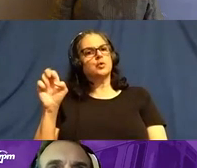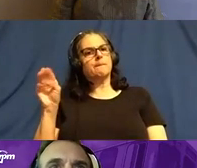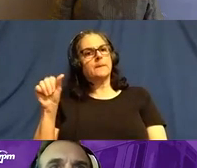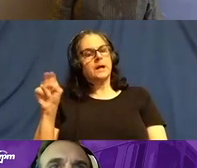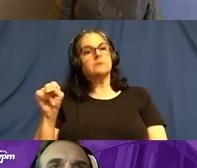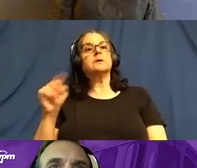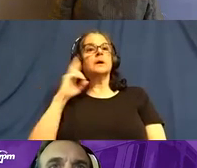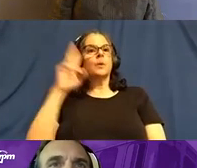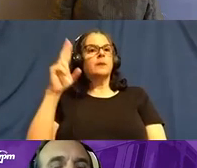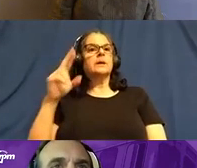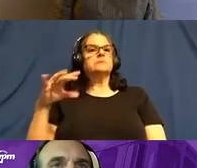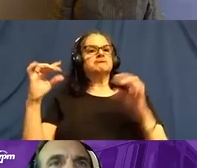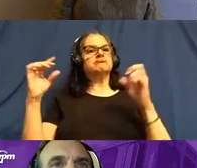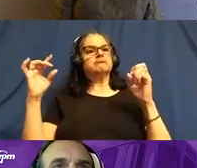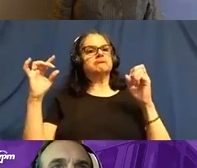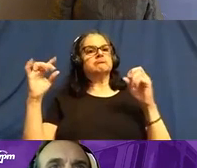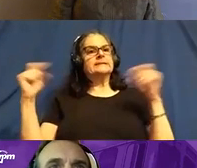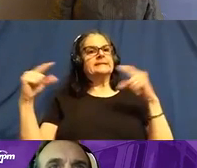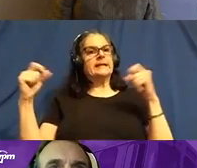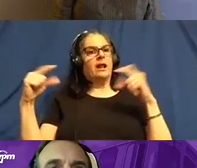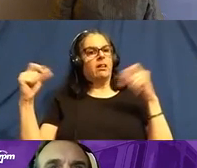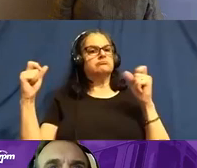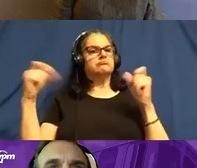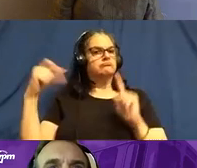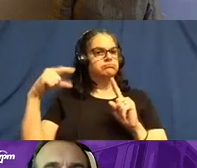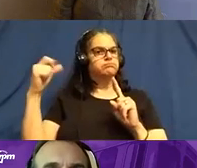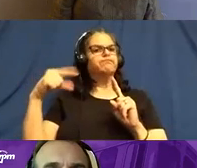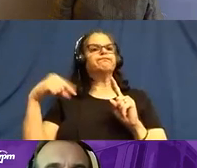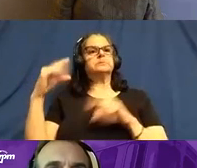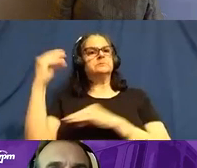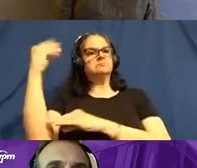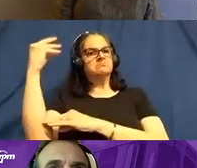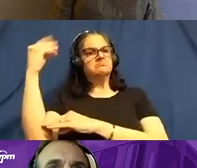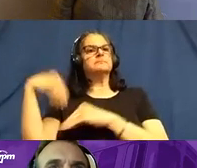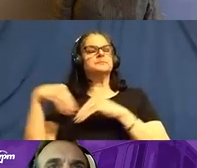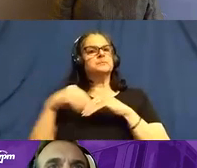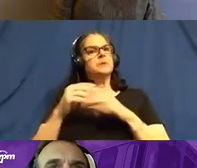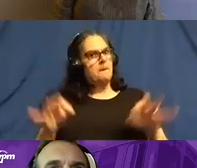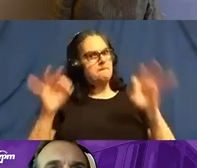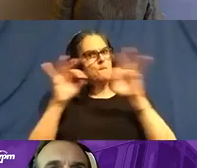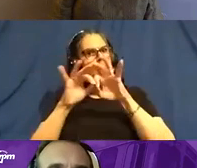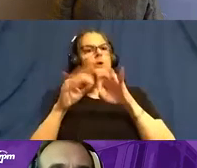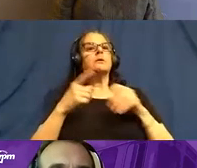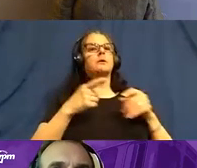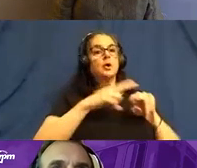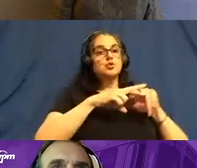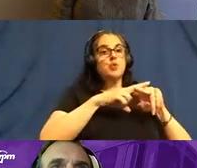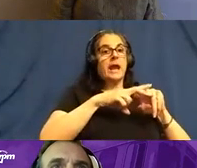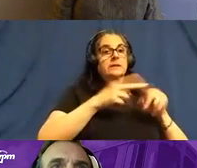much detail on, but all of it important so that we can move trains from one set of tracks to the other and build on the opposite